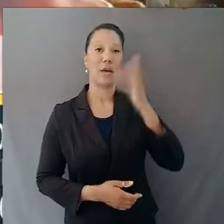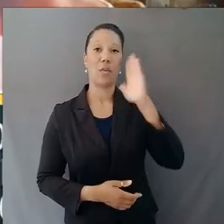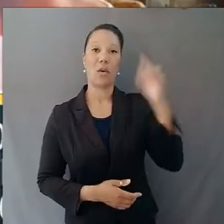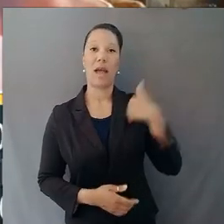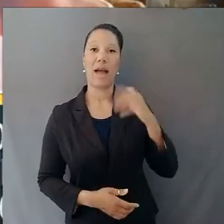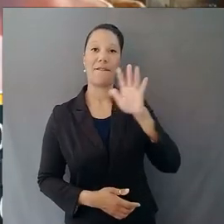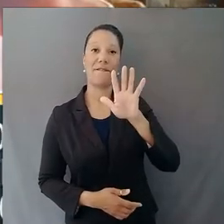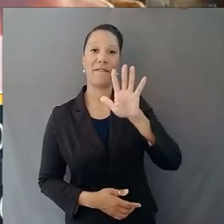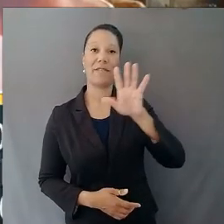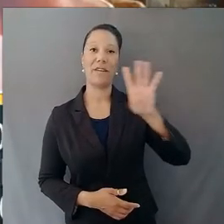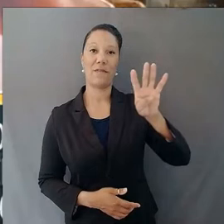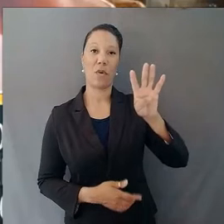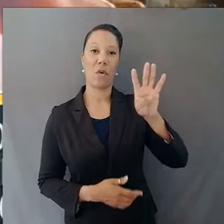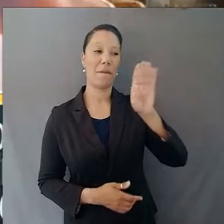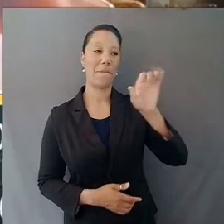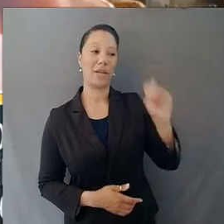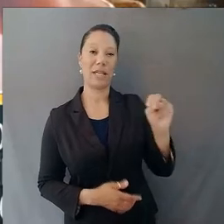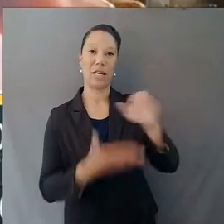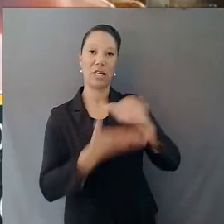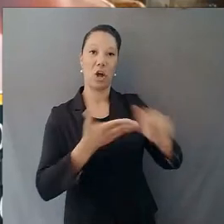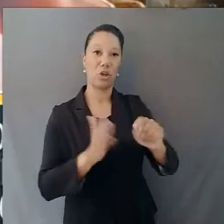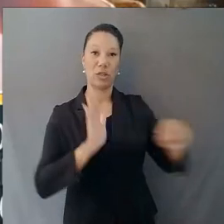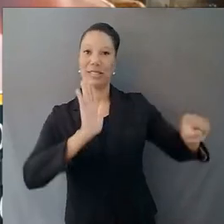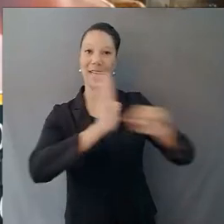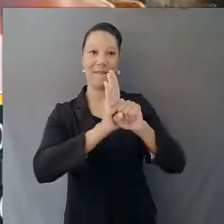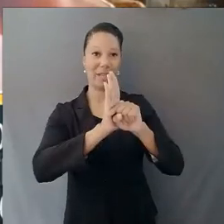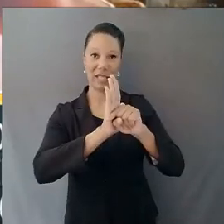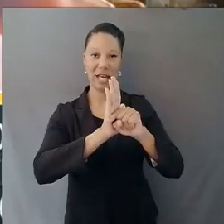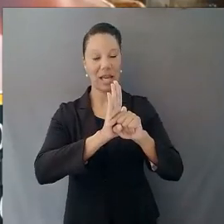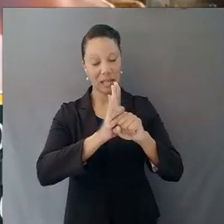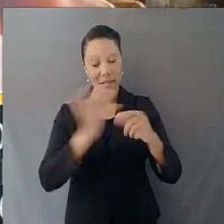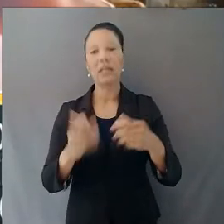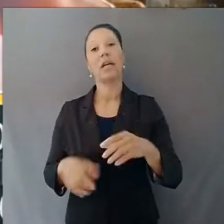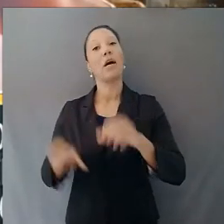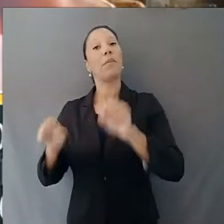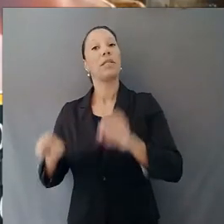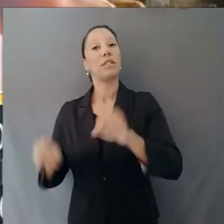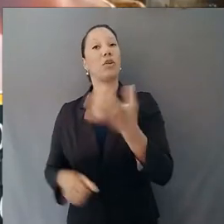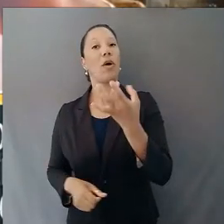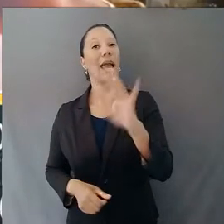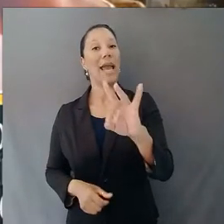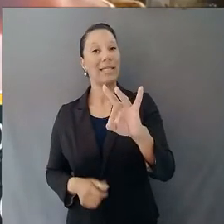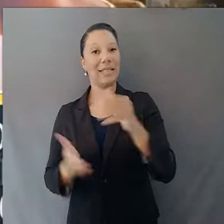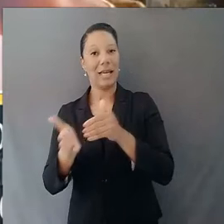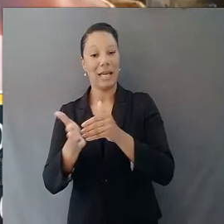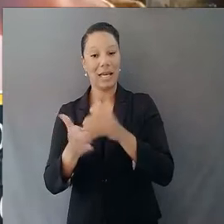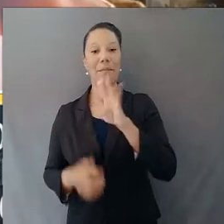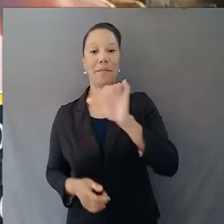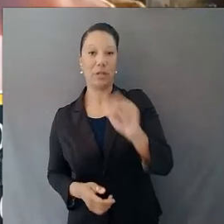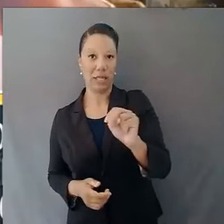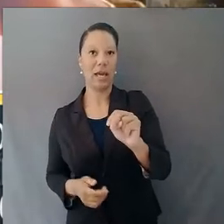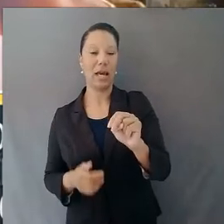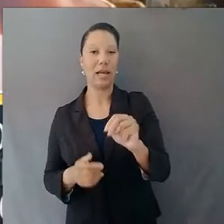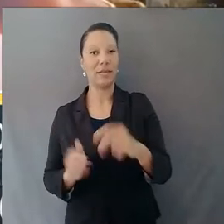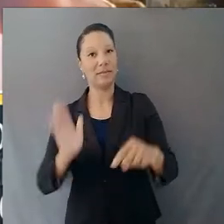$54 billion deficit with a potential $18 billion negative impact